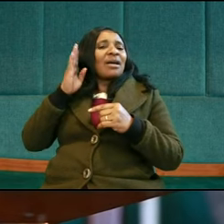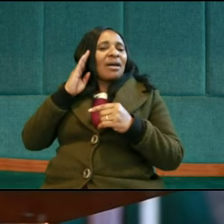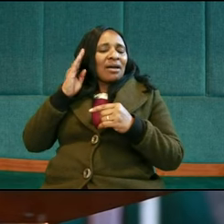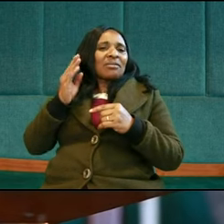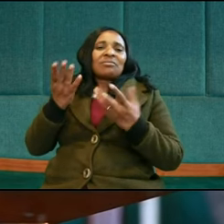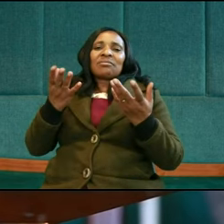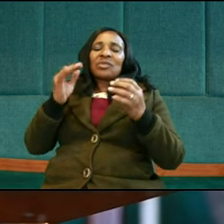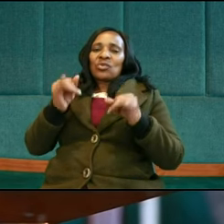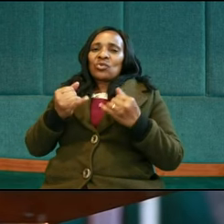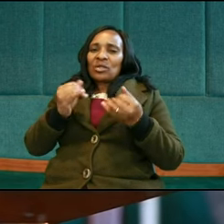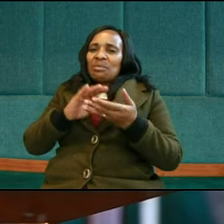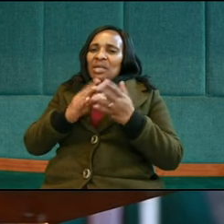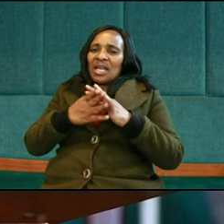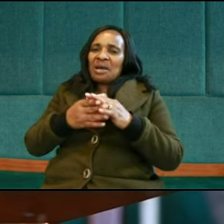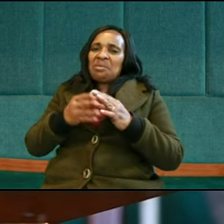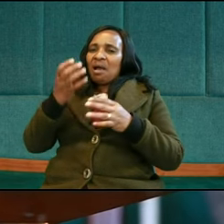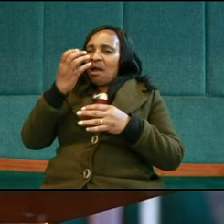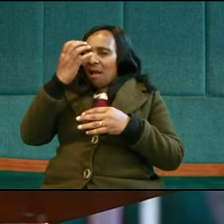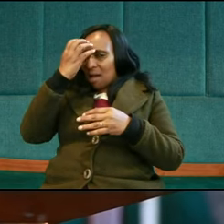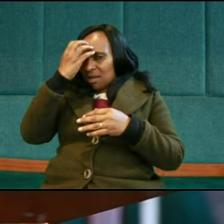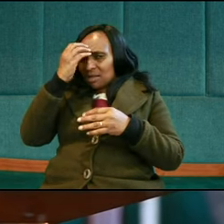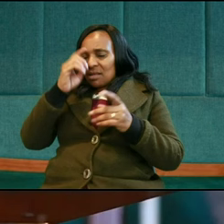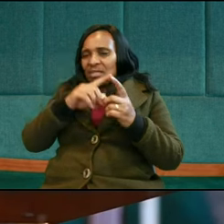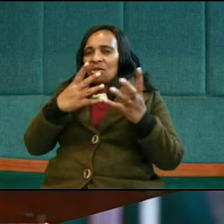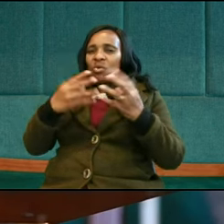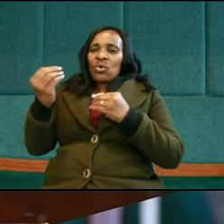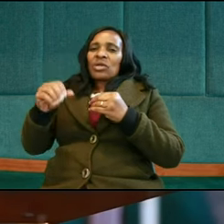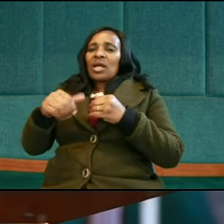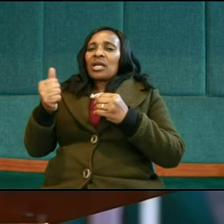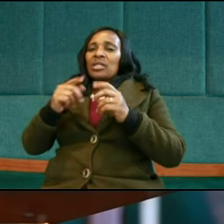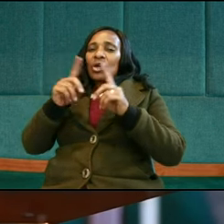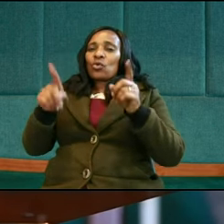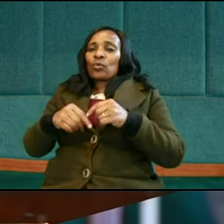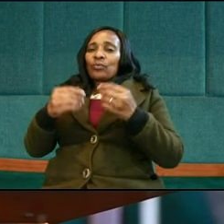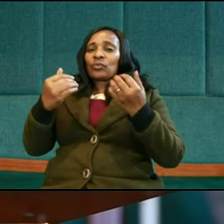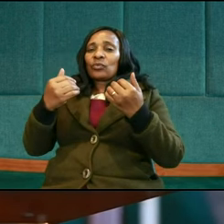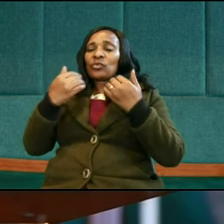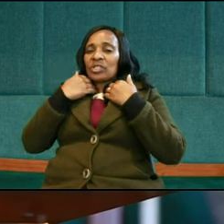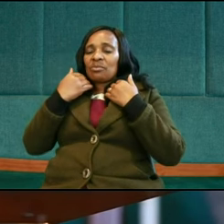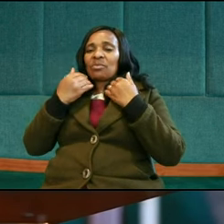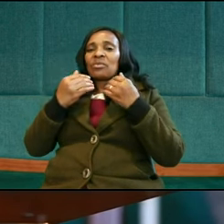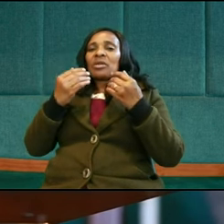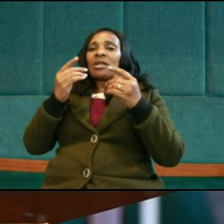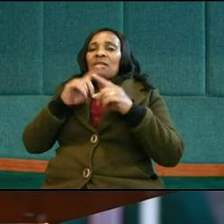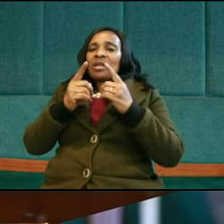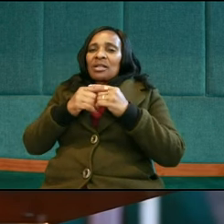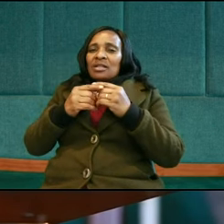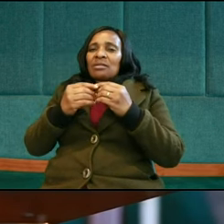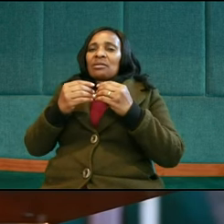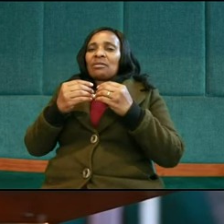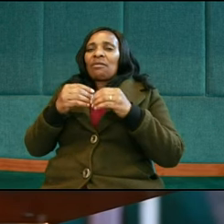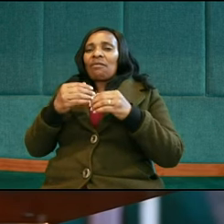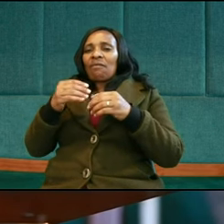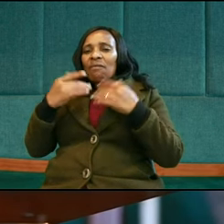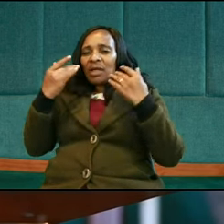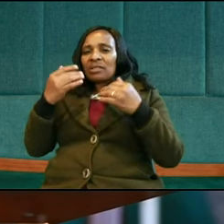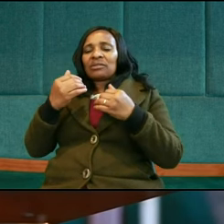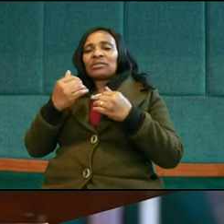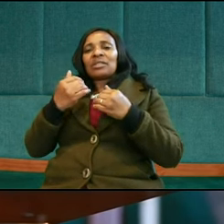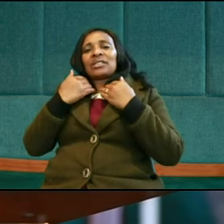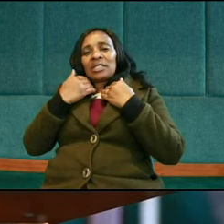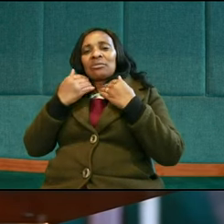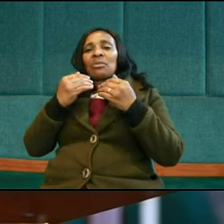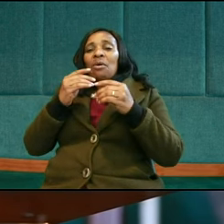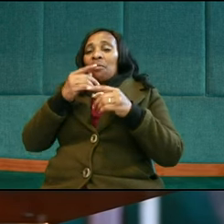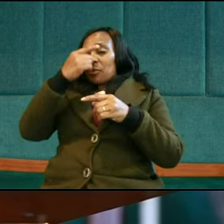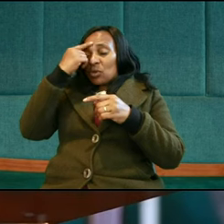very angry. She was so angry that she went to another room to sleep at night. Alone in bed, father couldn't fall asleep. He wondered if he had made the right decision